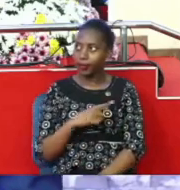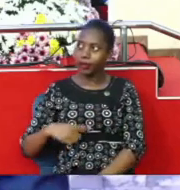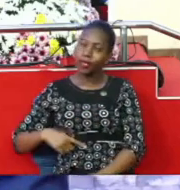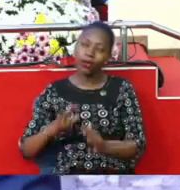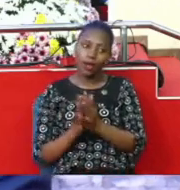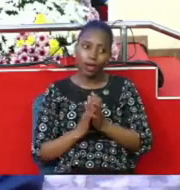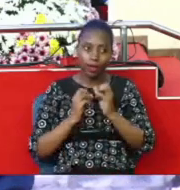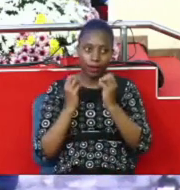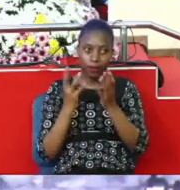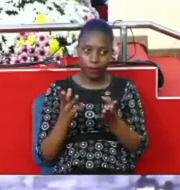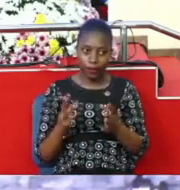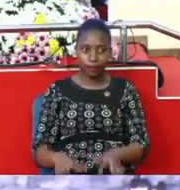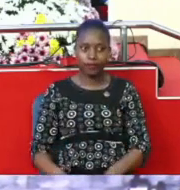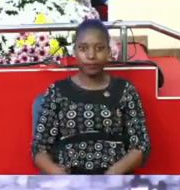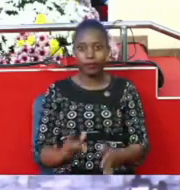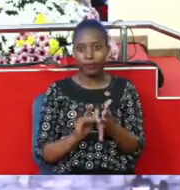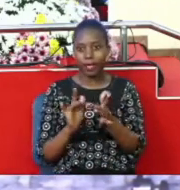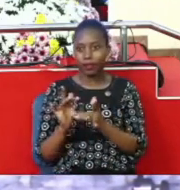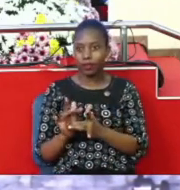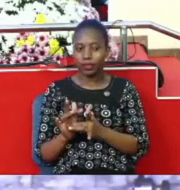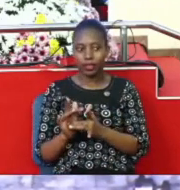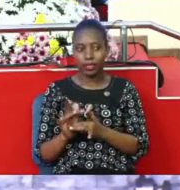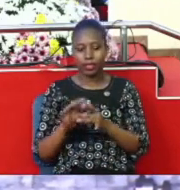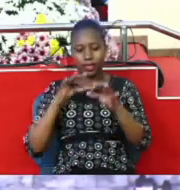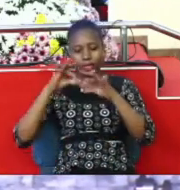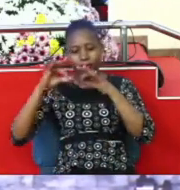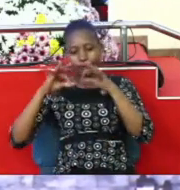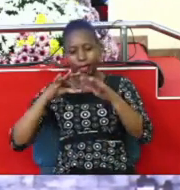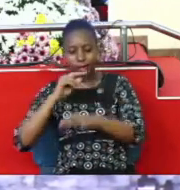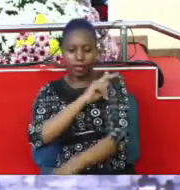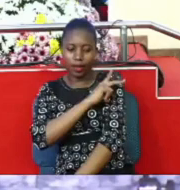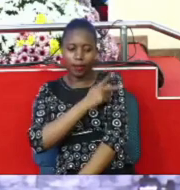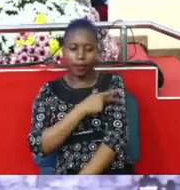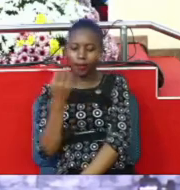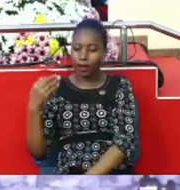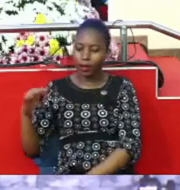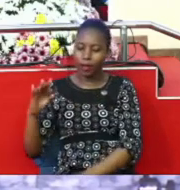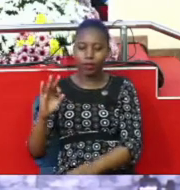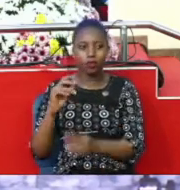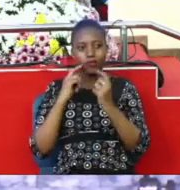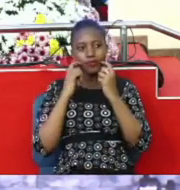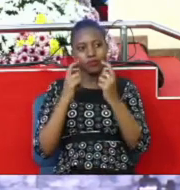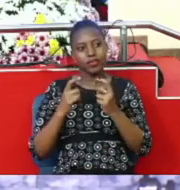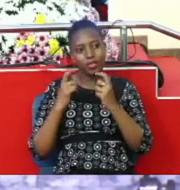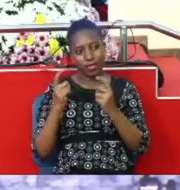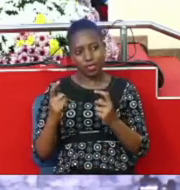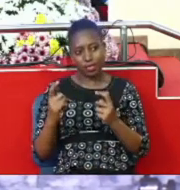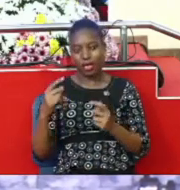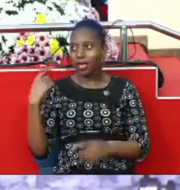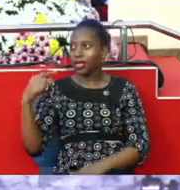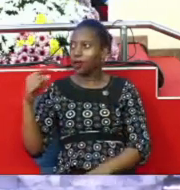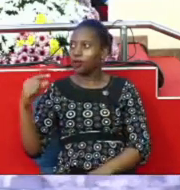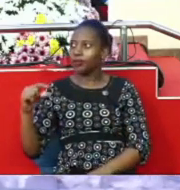Hallelujah. So Jesus describes the power of sin. In the Gospel of John chapter 8 verse 31 to